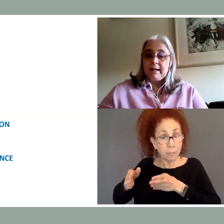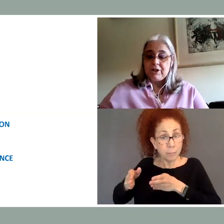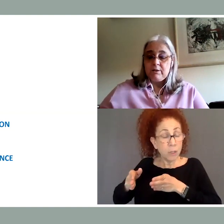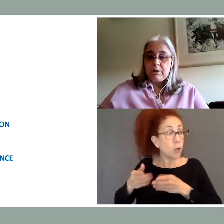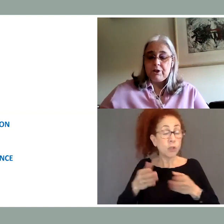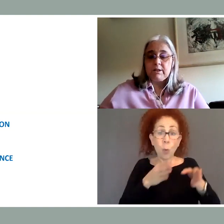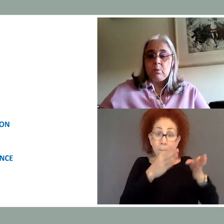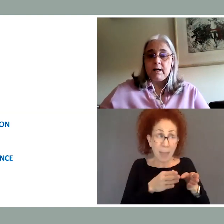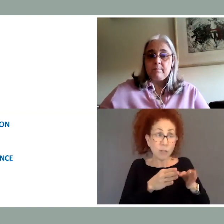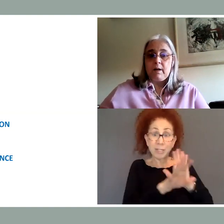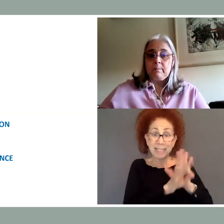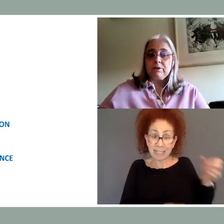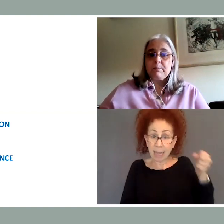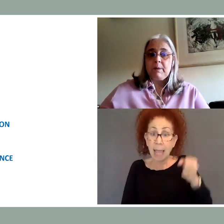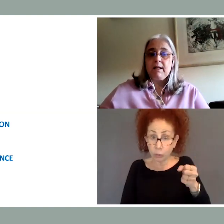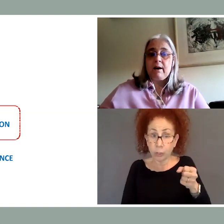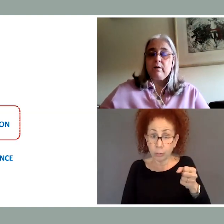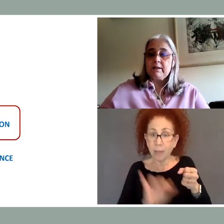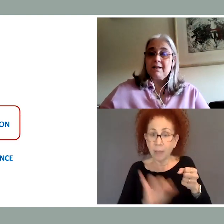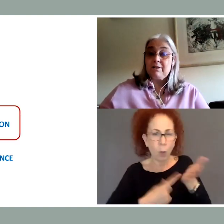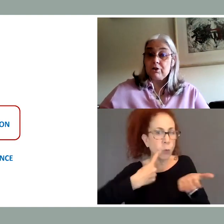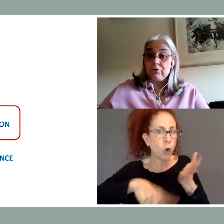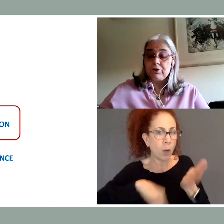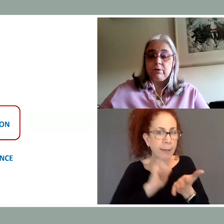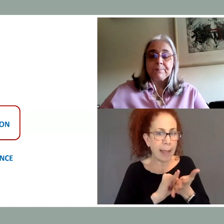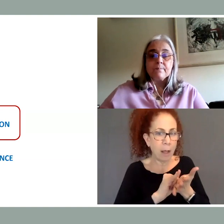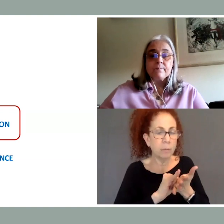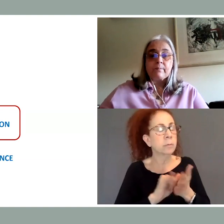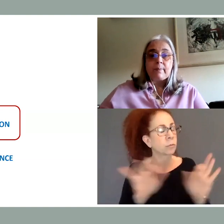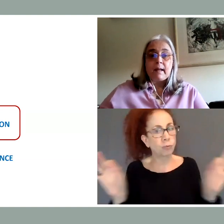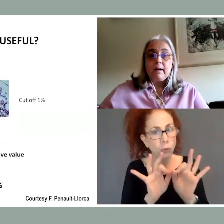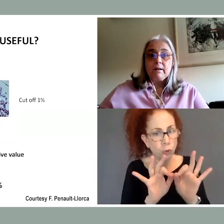patient selection, which is the one I'll be speaking now, is crucial.